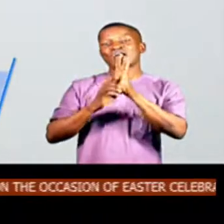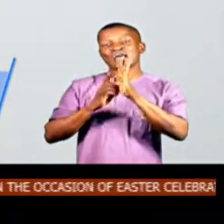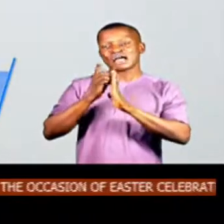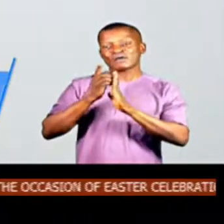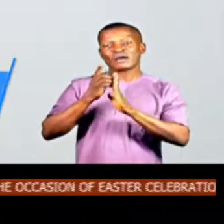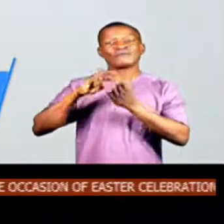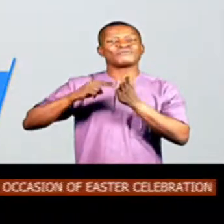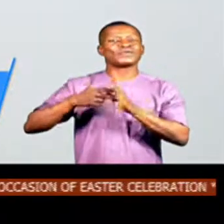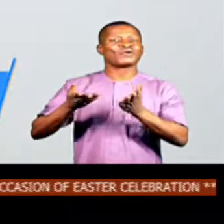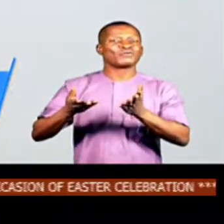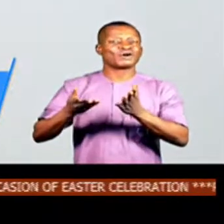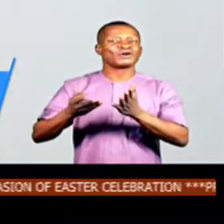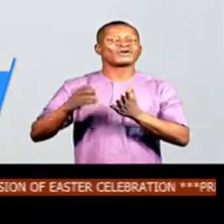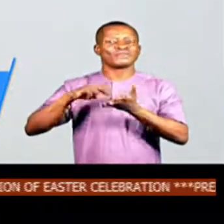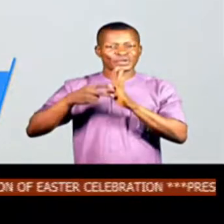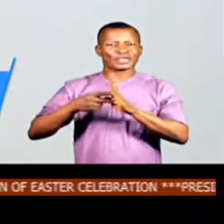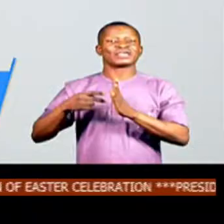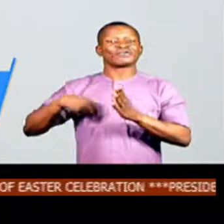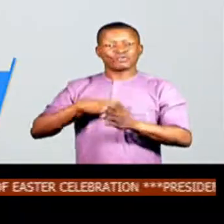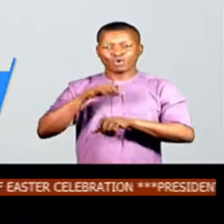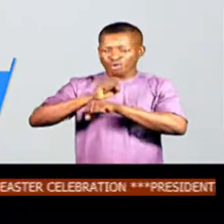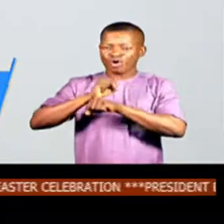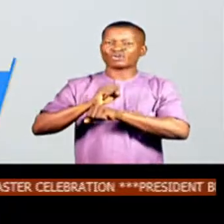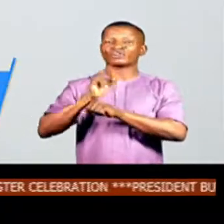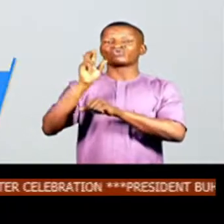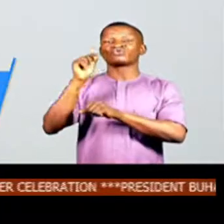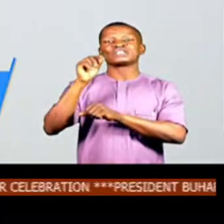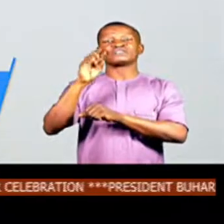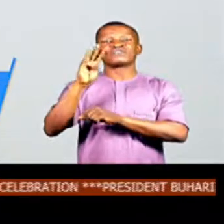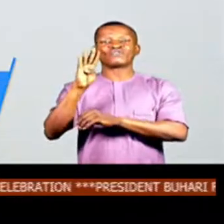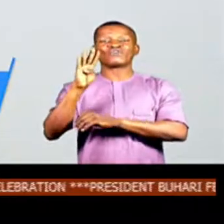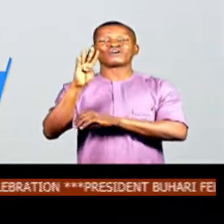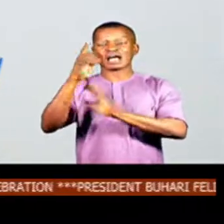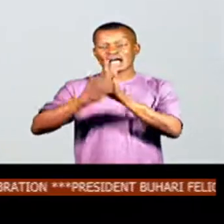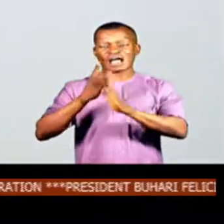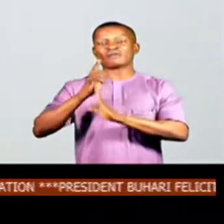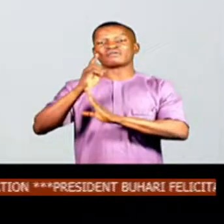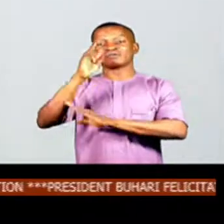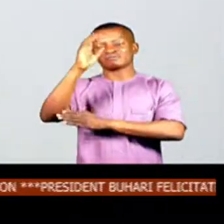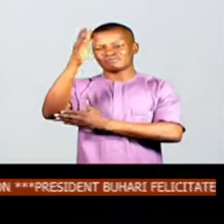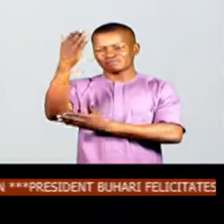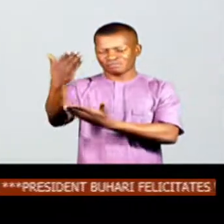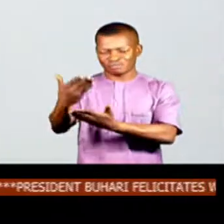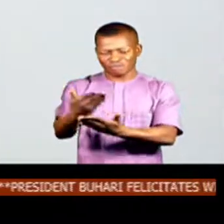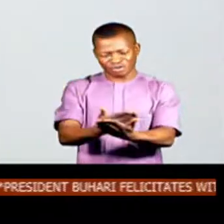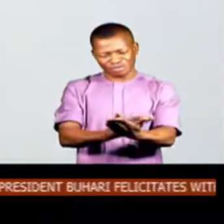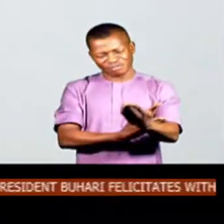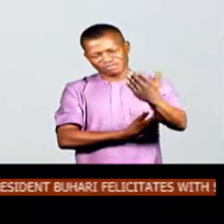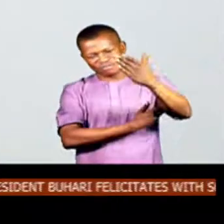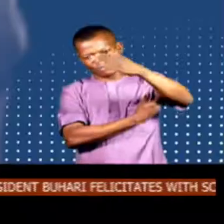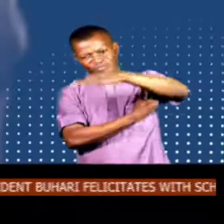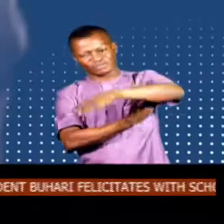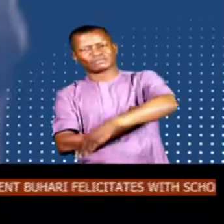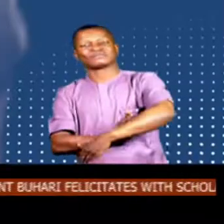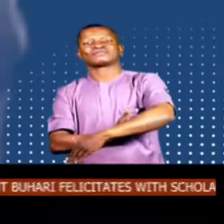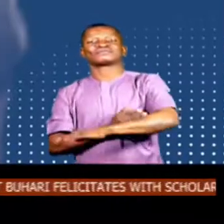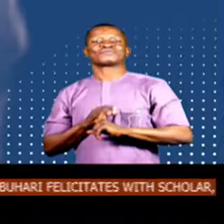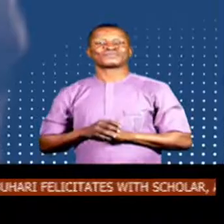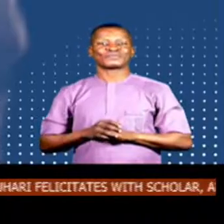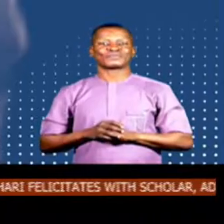hours means that we also work 24 hours. A rapid response unit, we don't turn off our